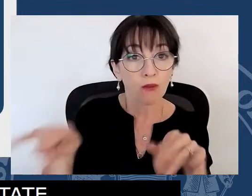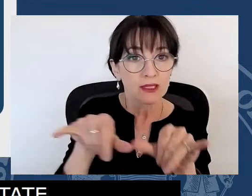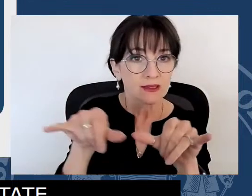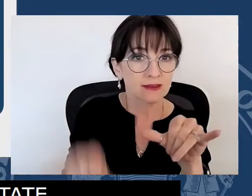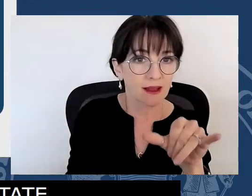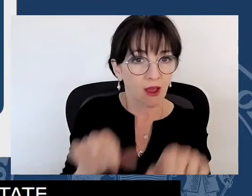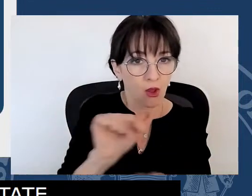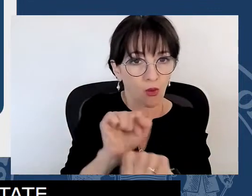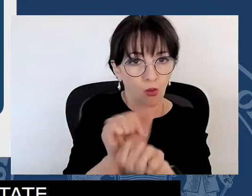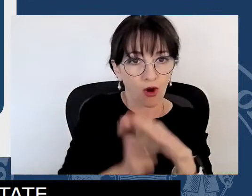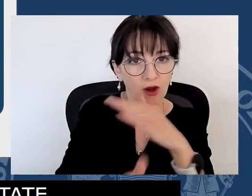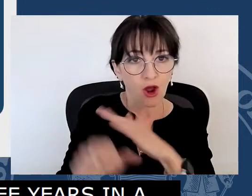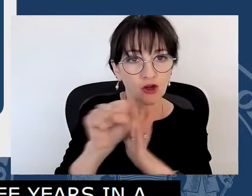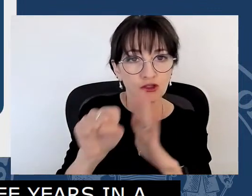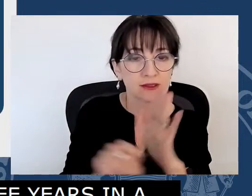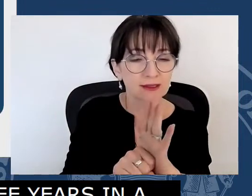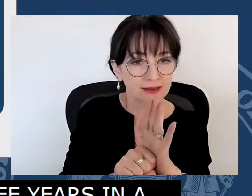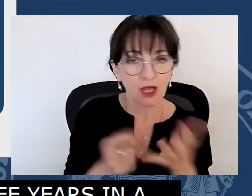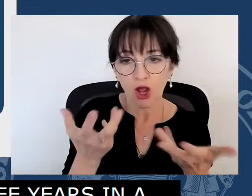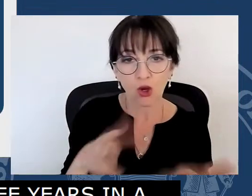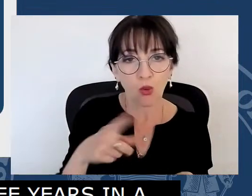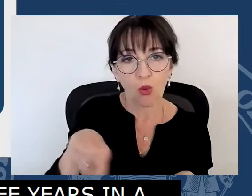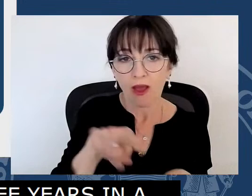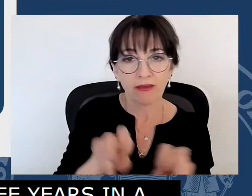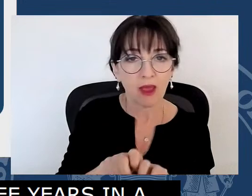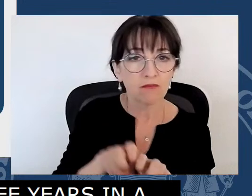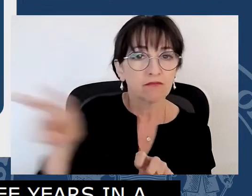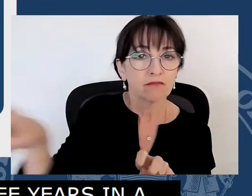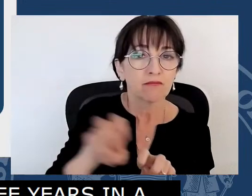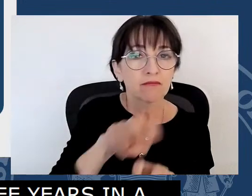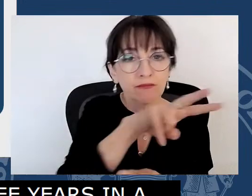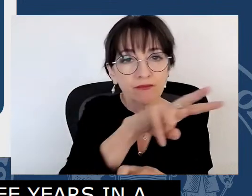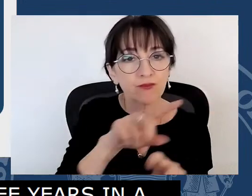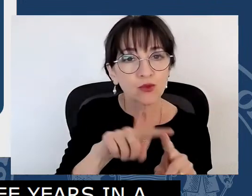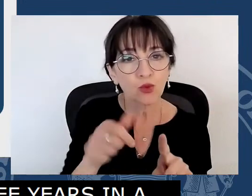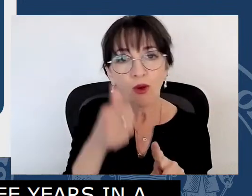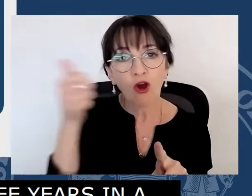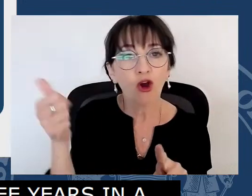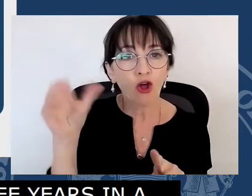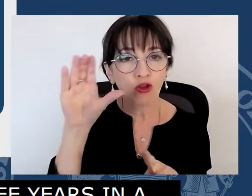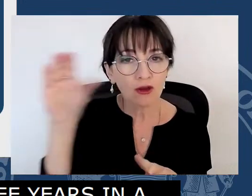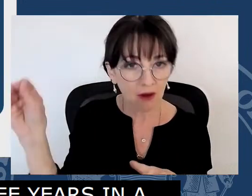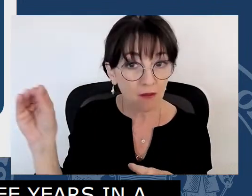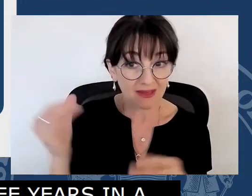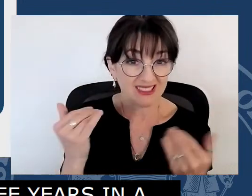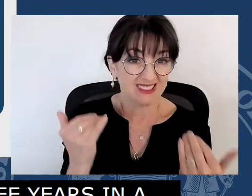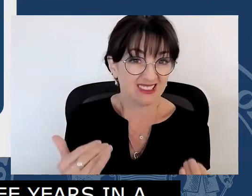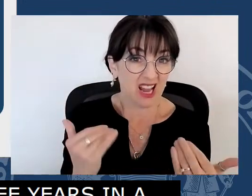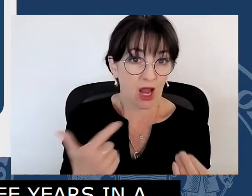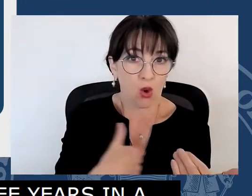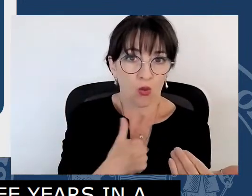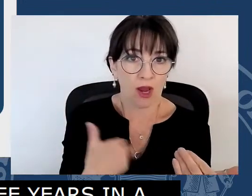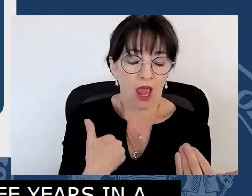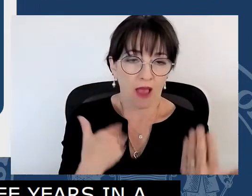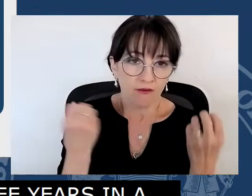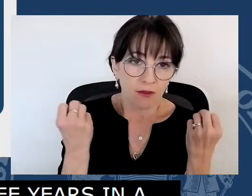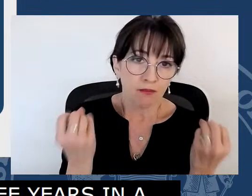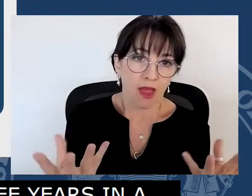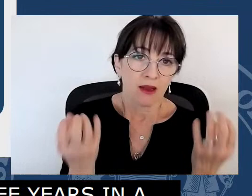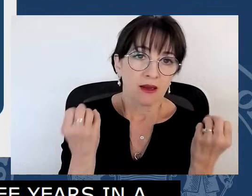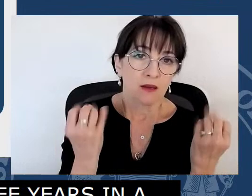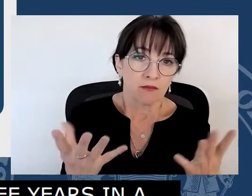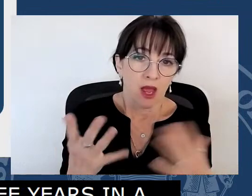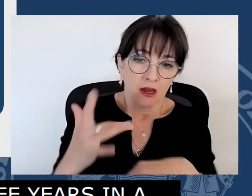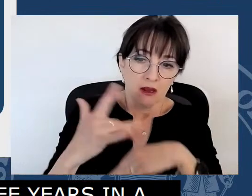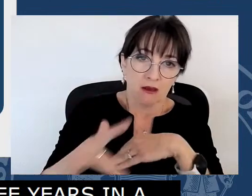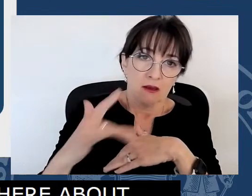2,000 or thereabout vacant positions in state government, positions that we can't fill, in part because we're not paying